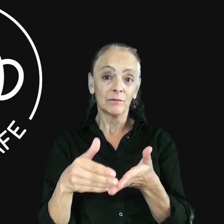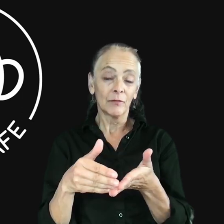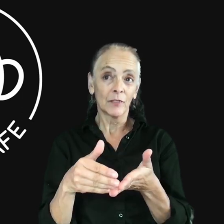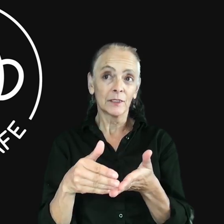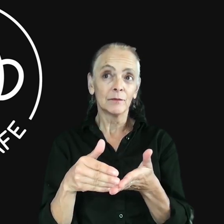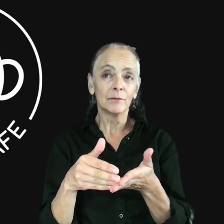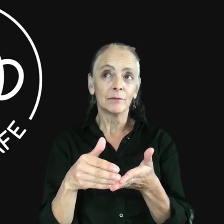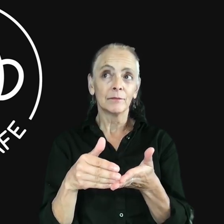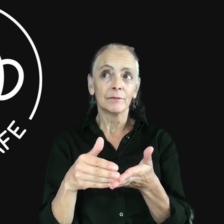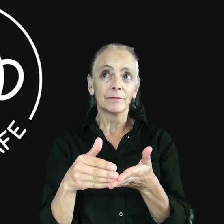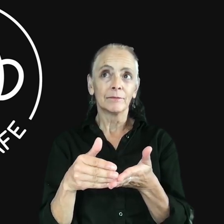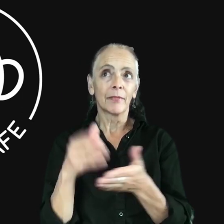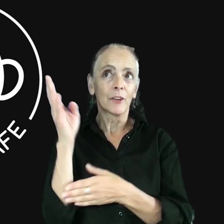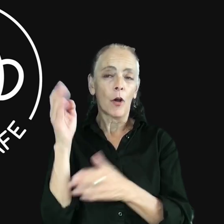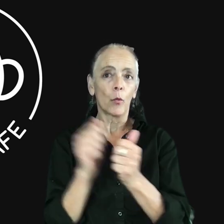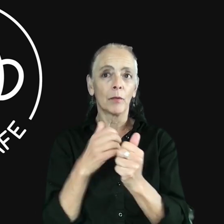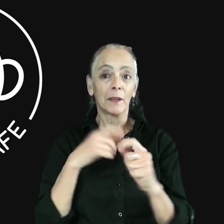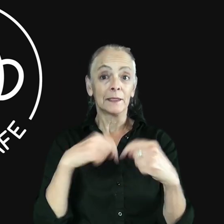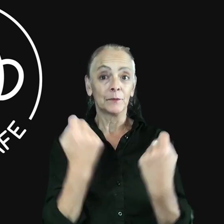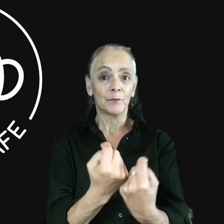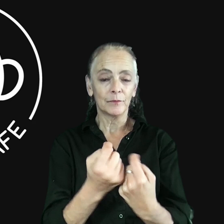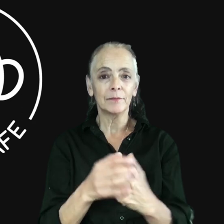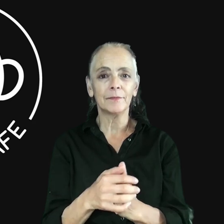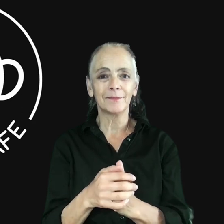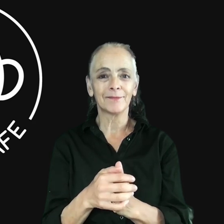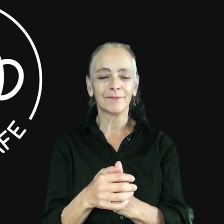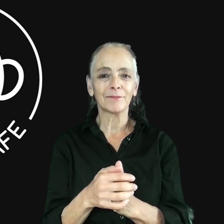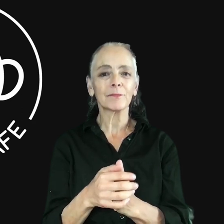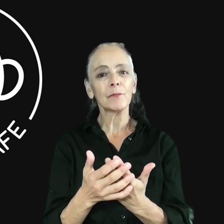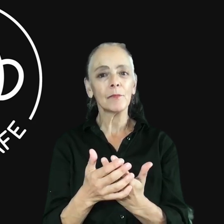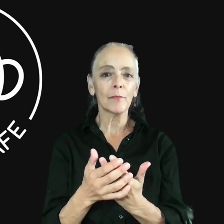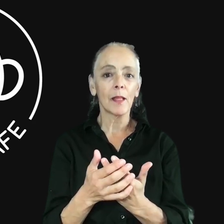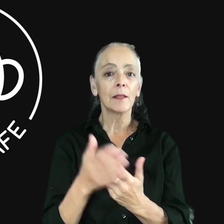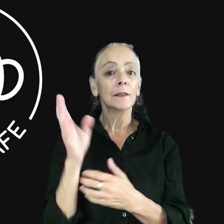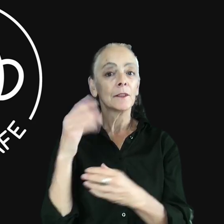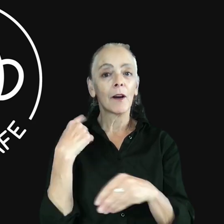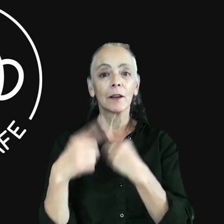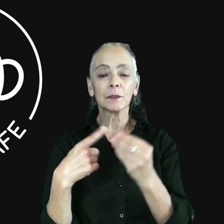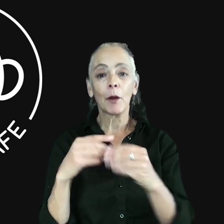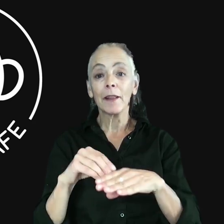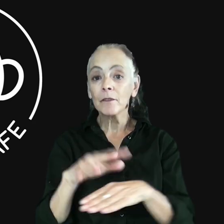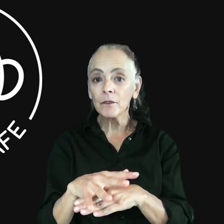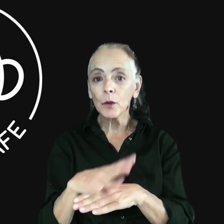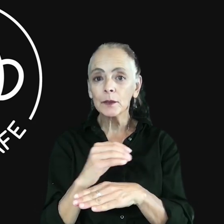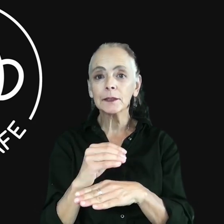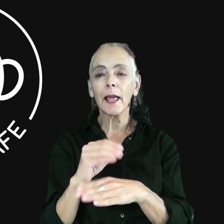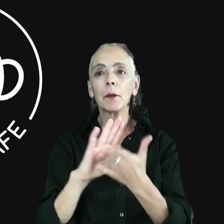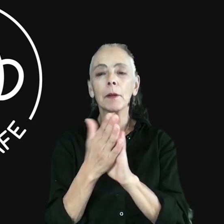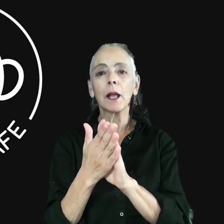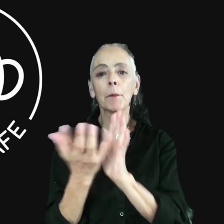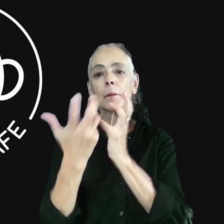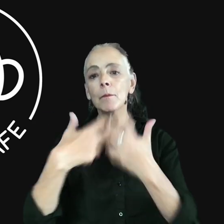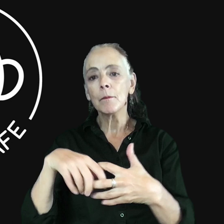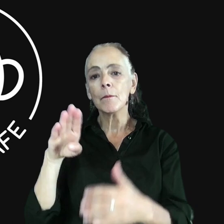uh with my team so it's it's kind of a little bit of a talk about kind of influence and being blended into the design